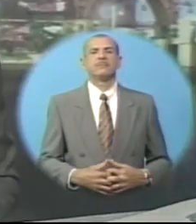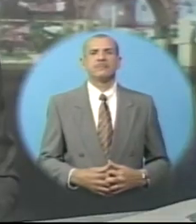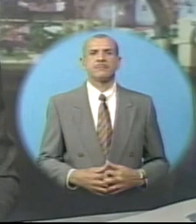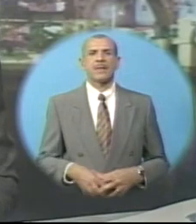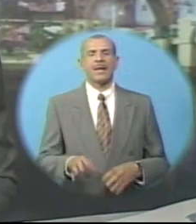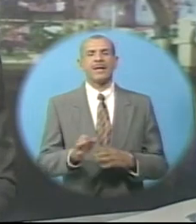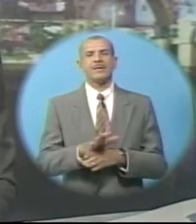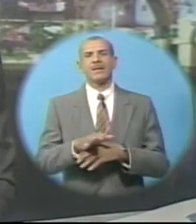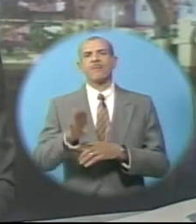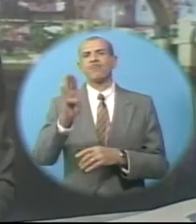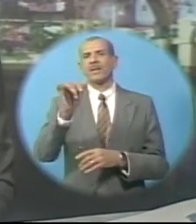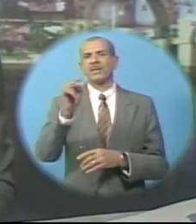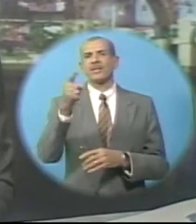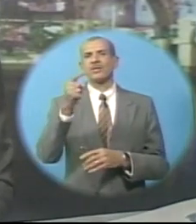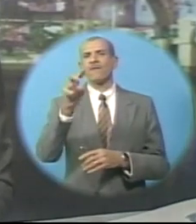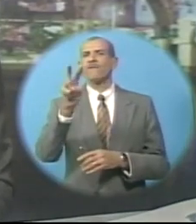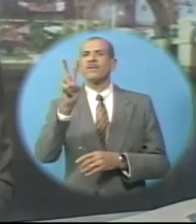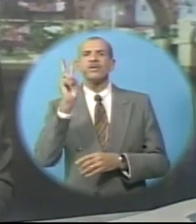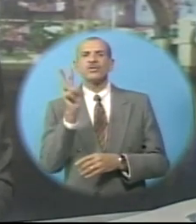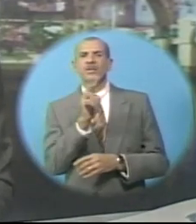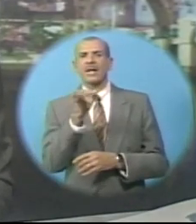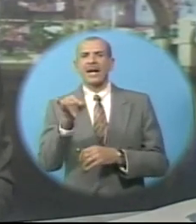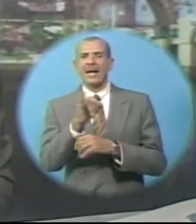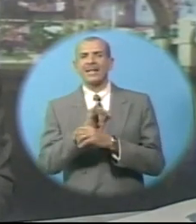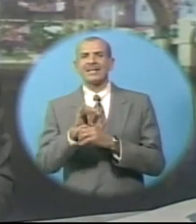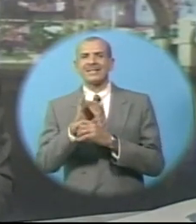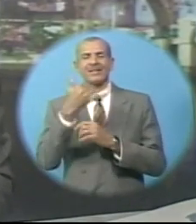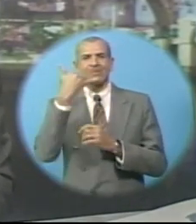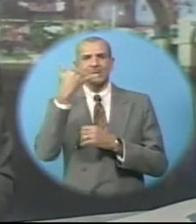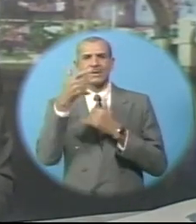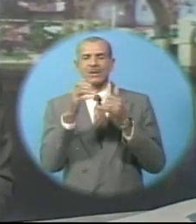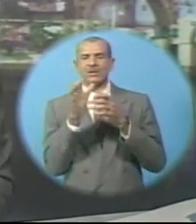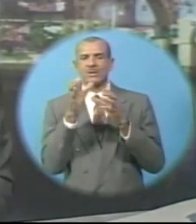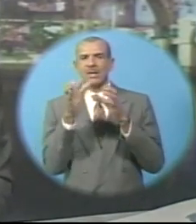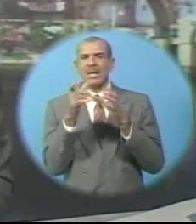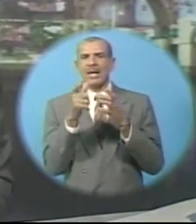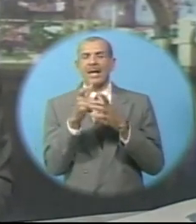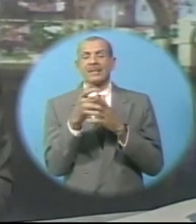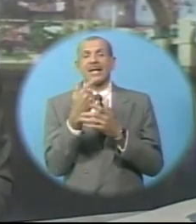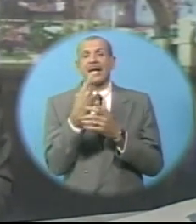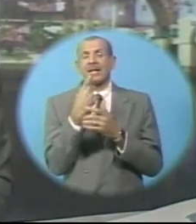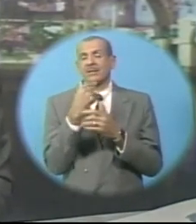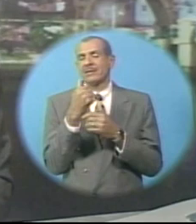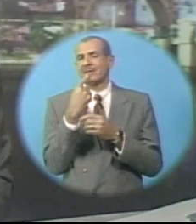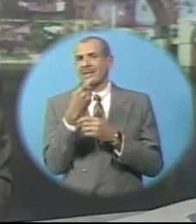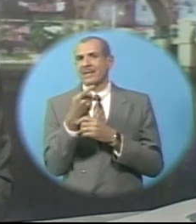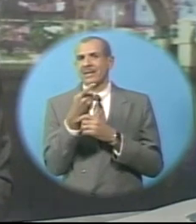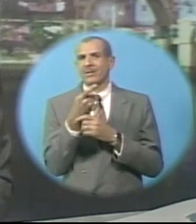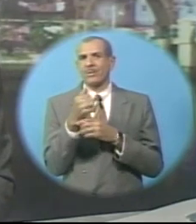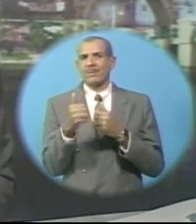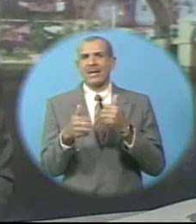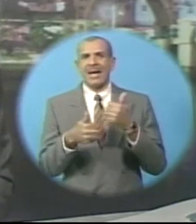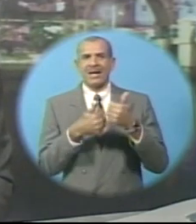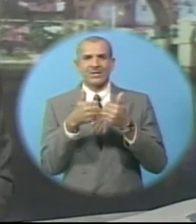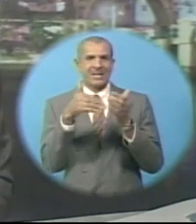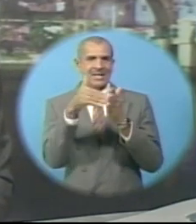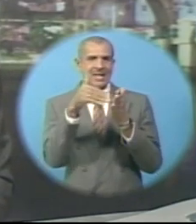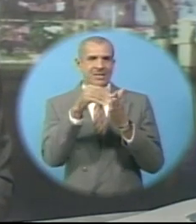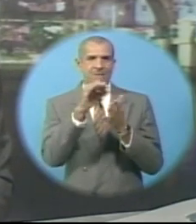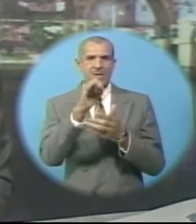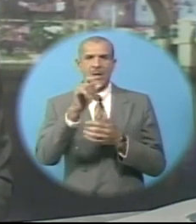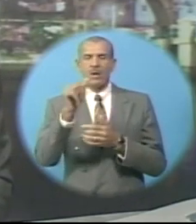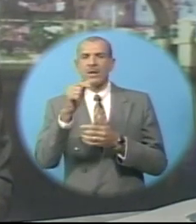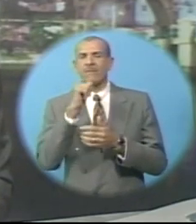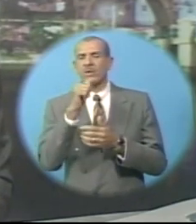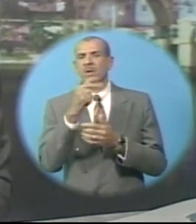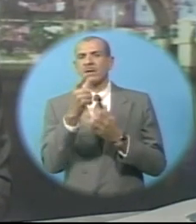In the British Virgin Islands, the Telecommunication Regulatory Commission has threatened to take action against Flow if it does not